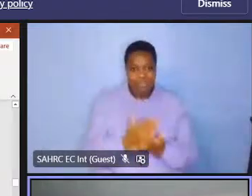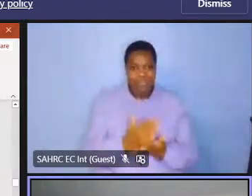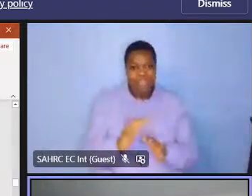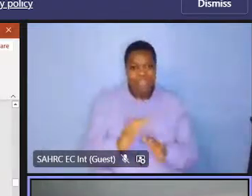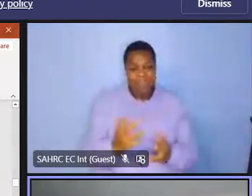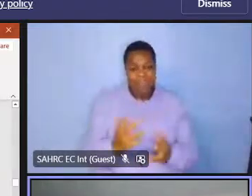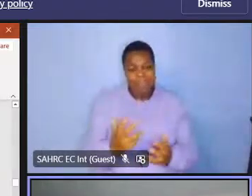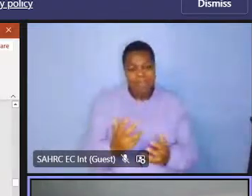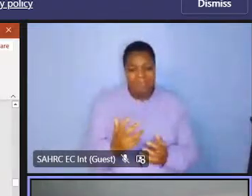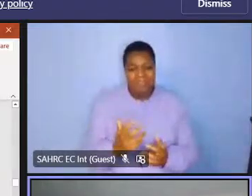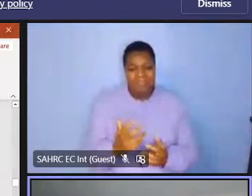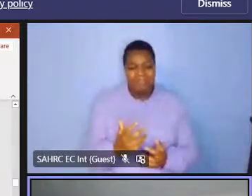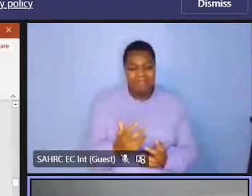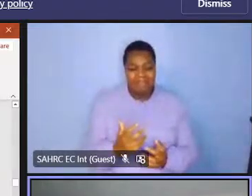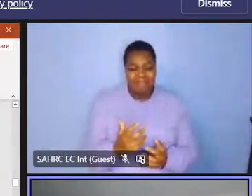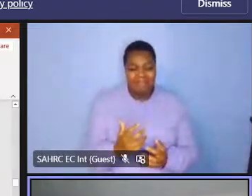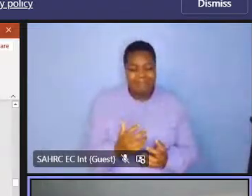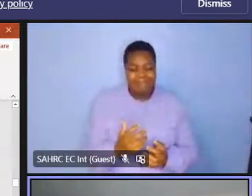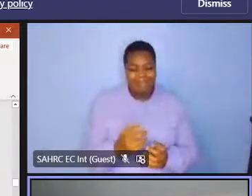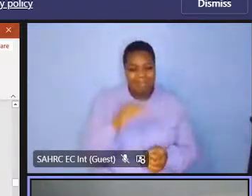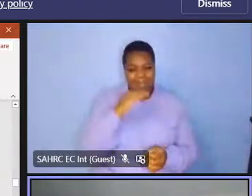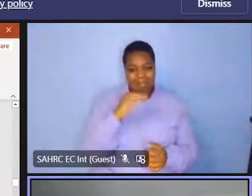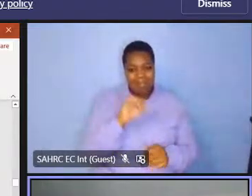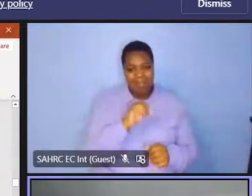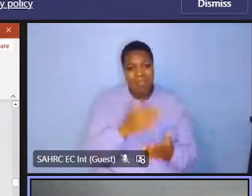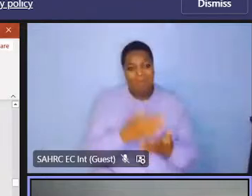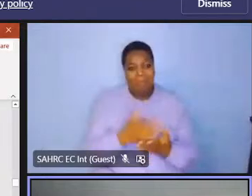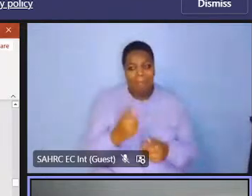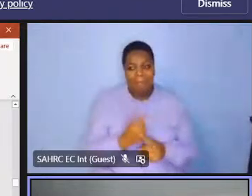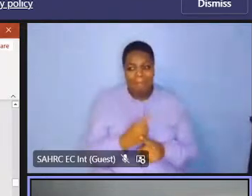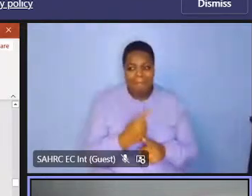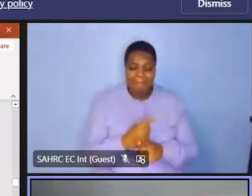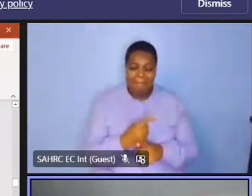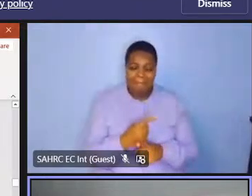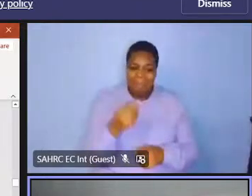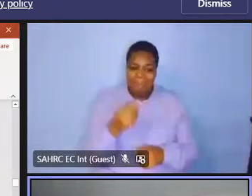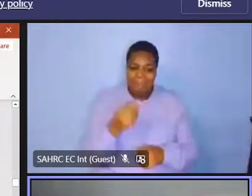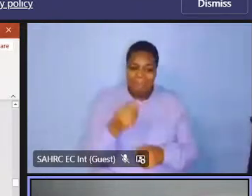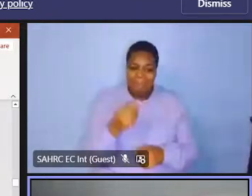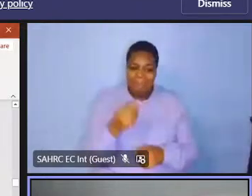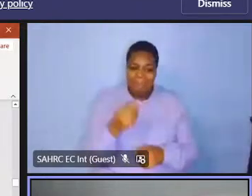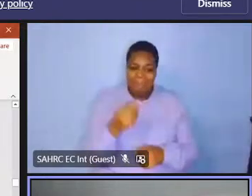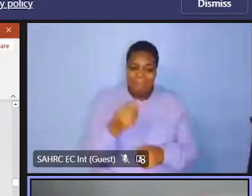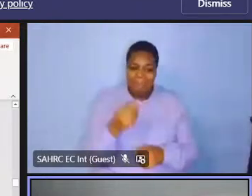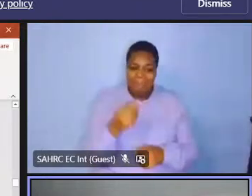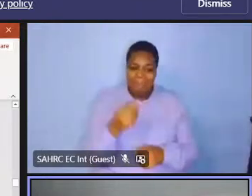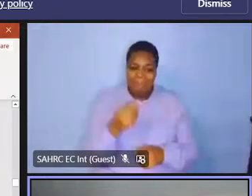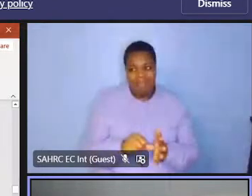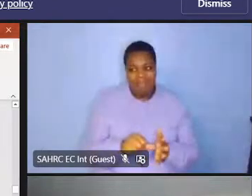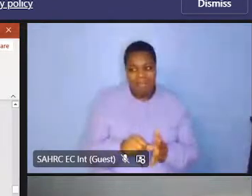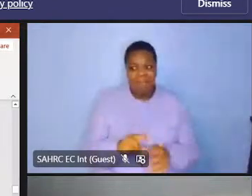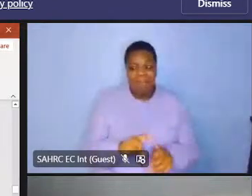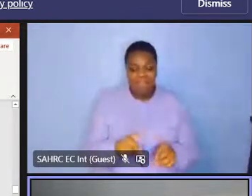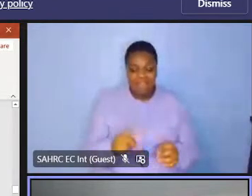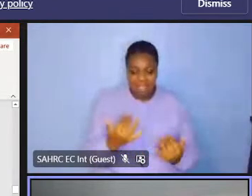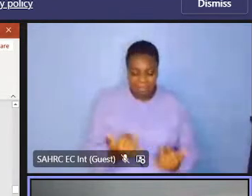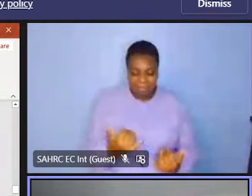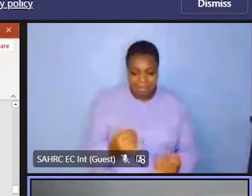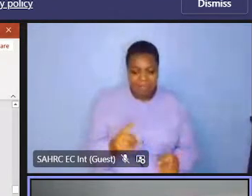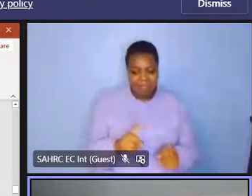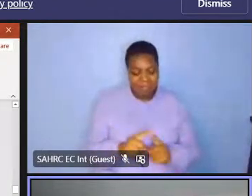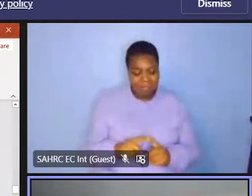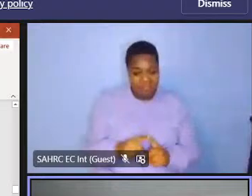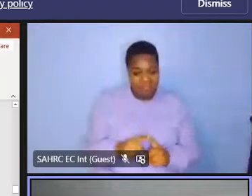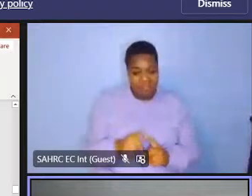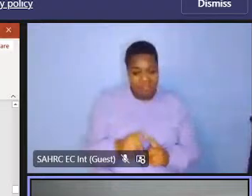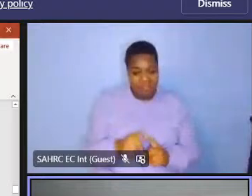helping school officials recognize intruders who come to school, perhaps that is a valid one, Now, again, from the draft